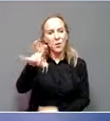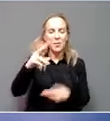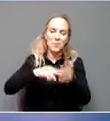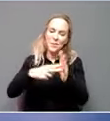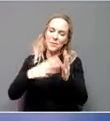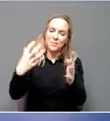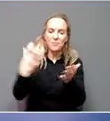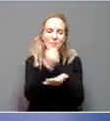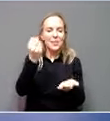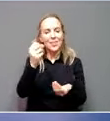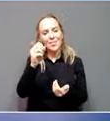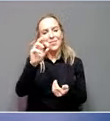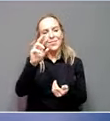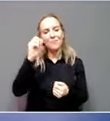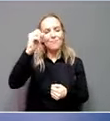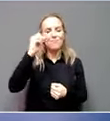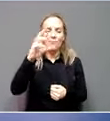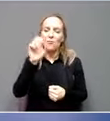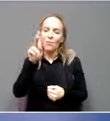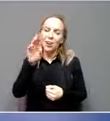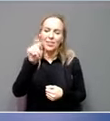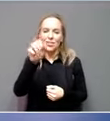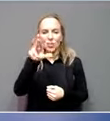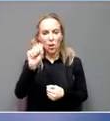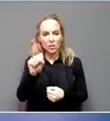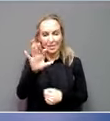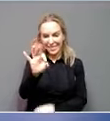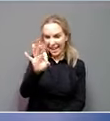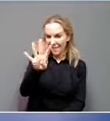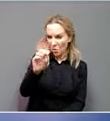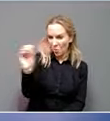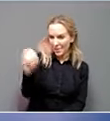vaccinations, up a percentage point to 94%.